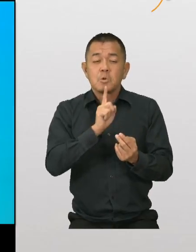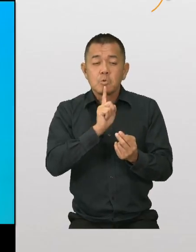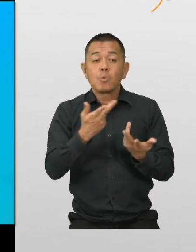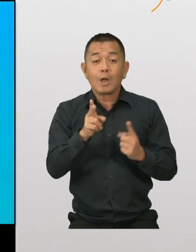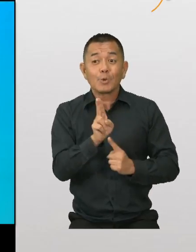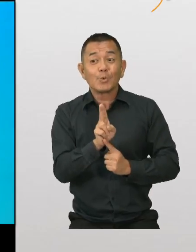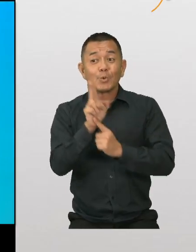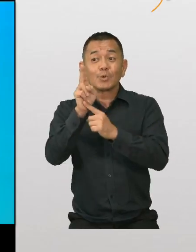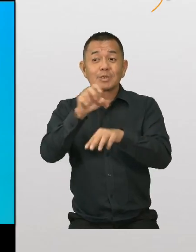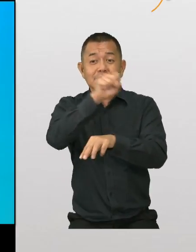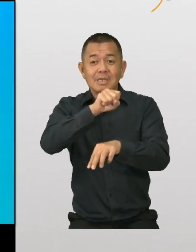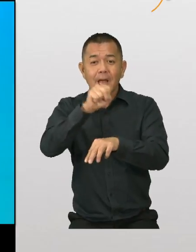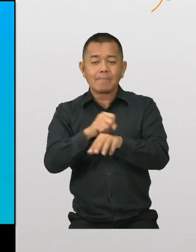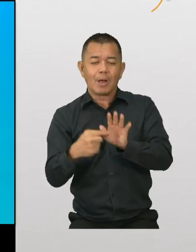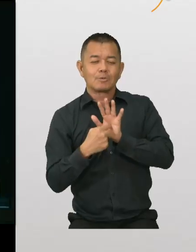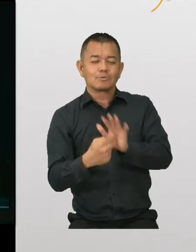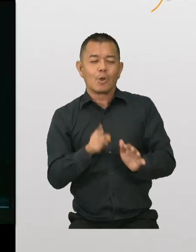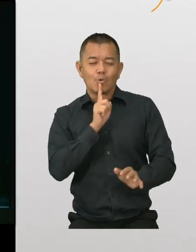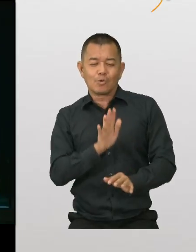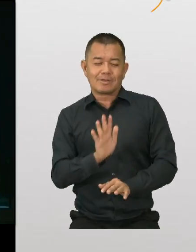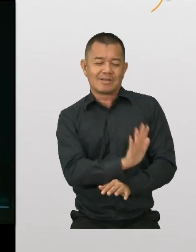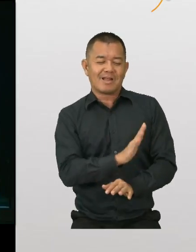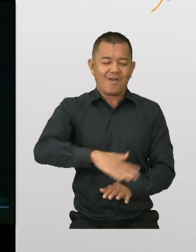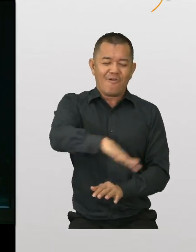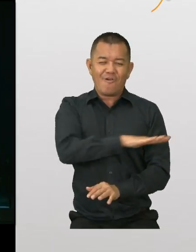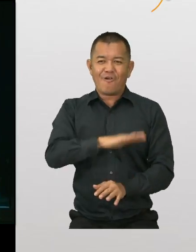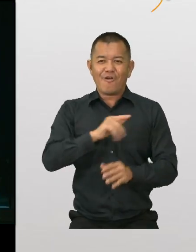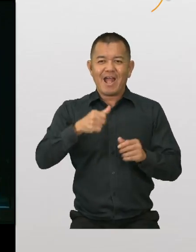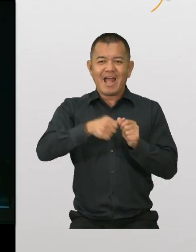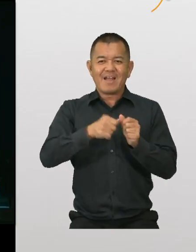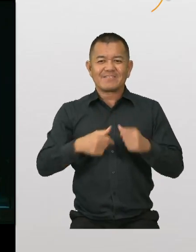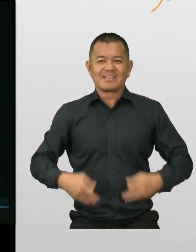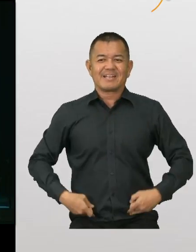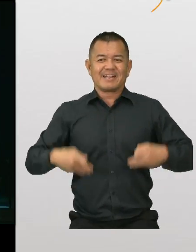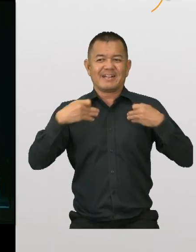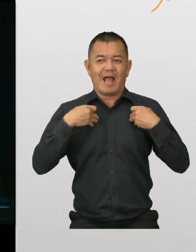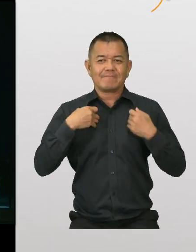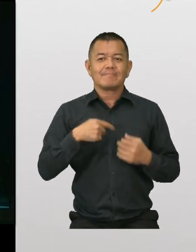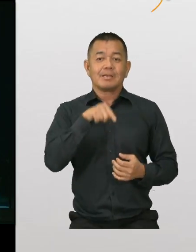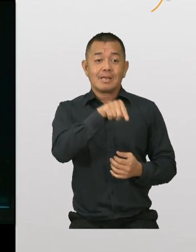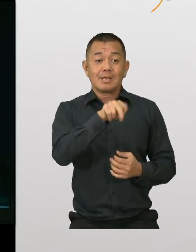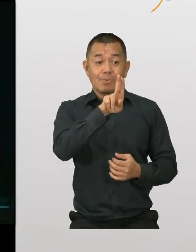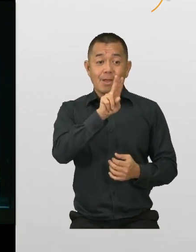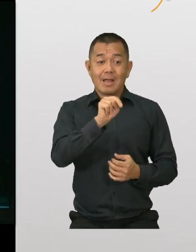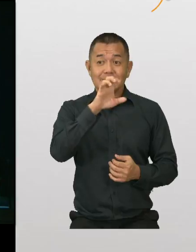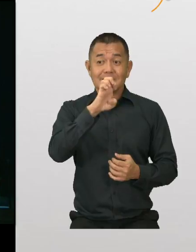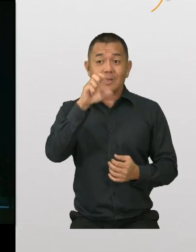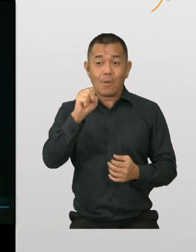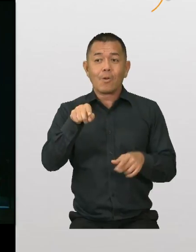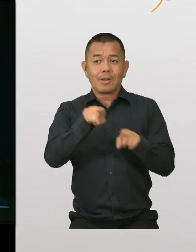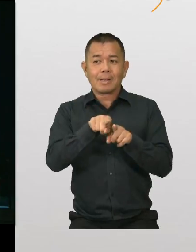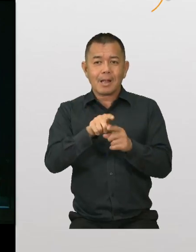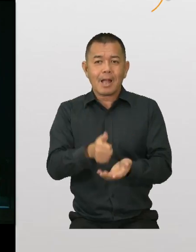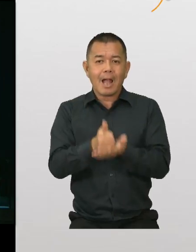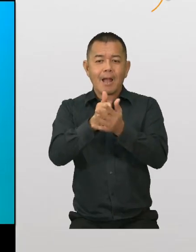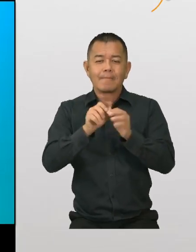lives. If this is successful, it will help to safeguard and promote this unique culture for